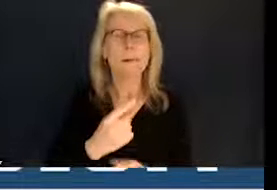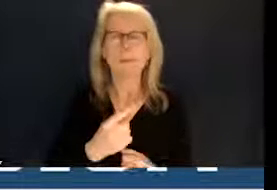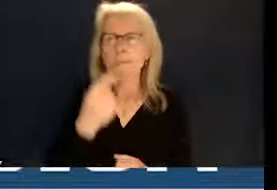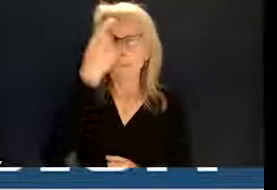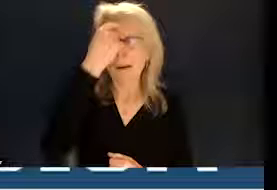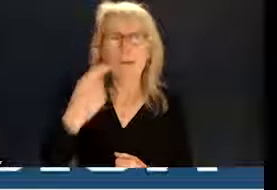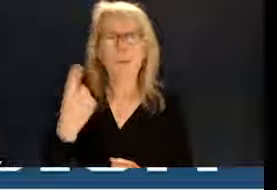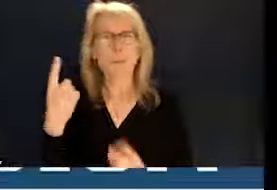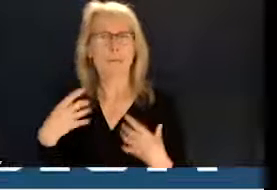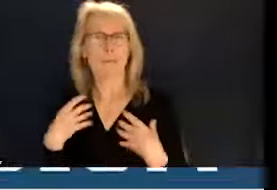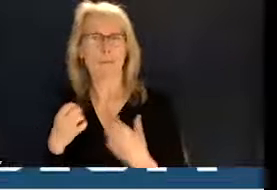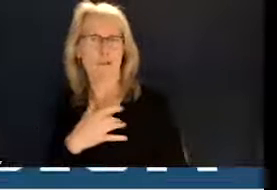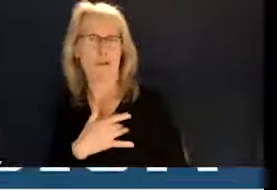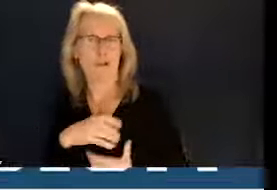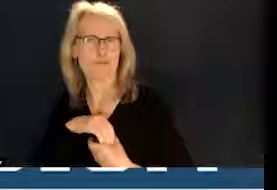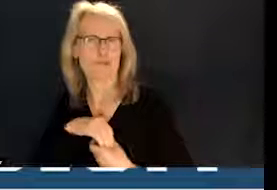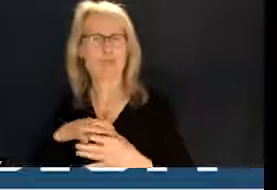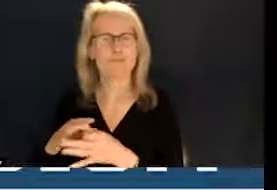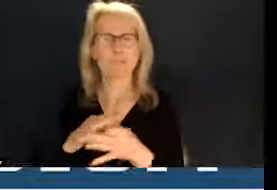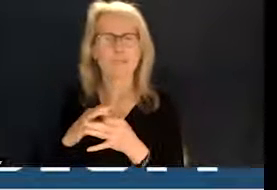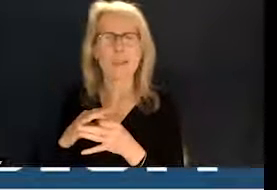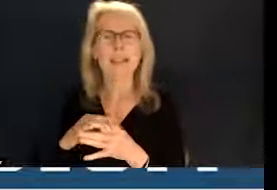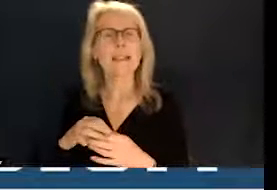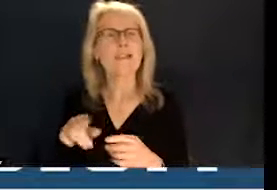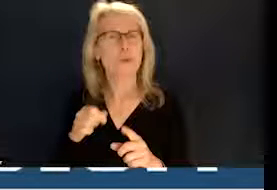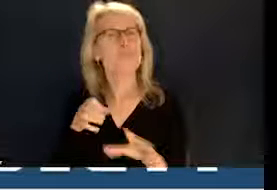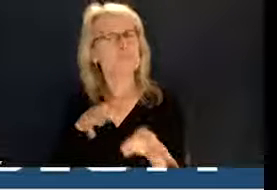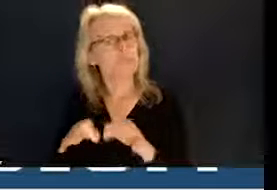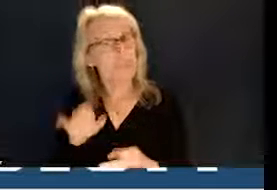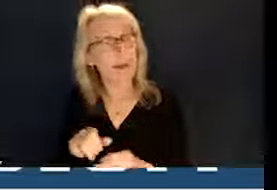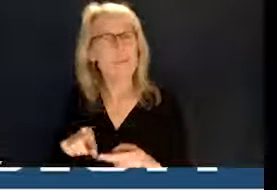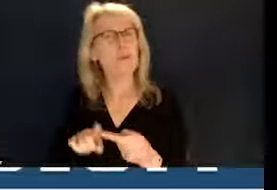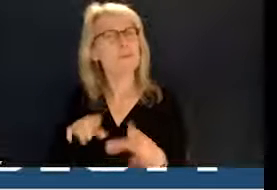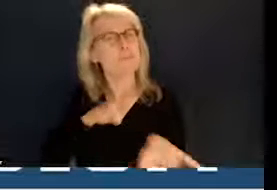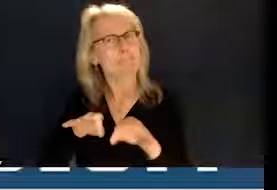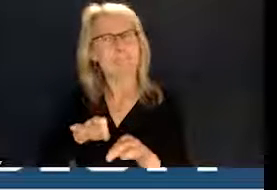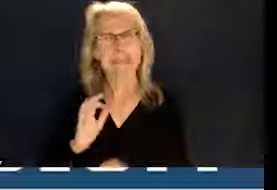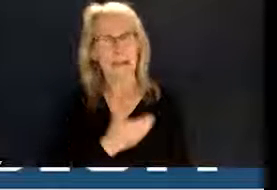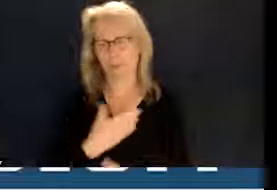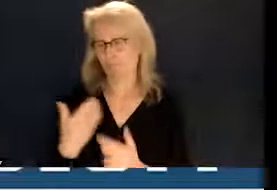but Elder Marie also talked about our responsibilities. And I've been reflecting on that in